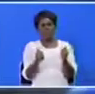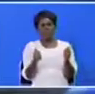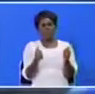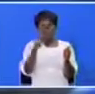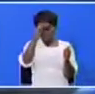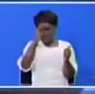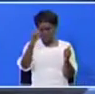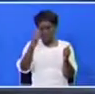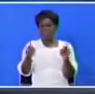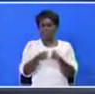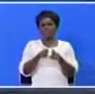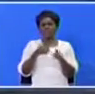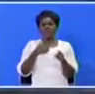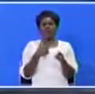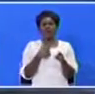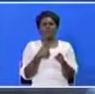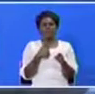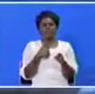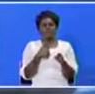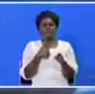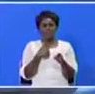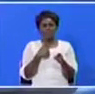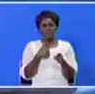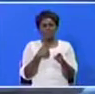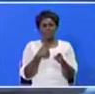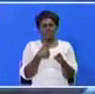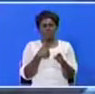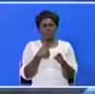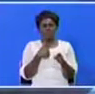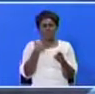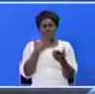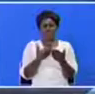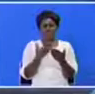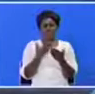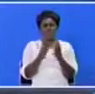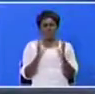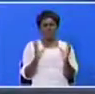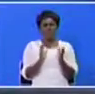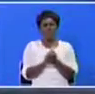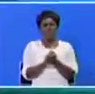us. And we really appreciate that, because sometimes, you know, the game can get a little bit ugly, and I didn't think it did. And